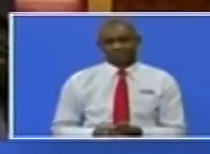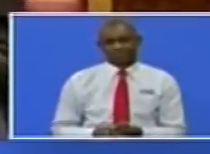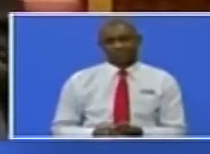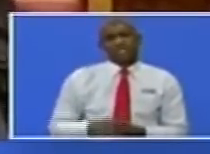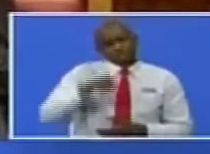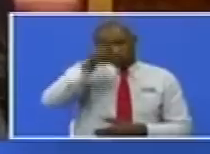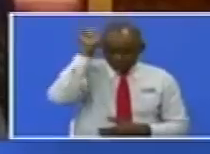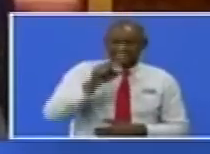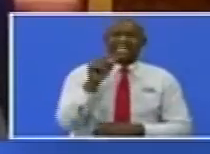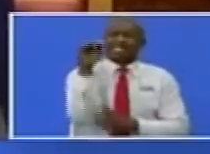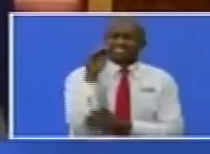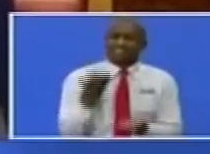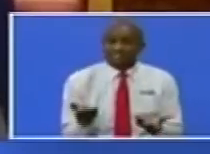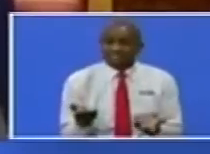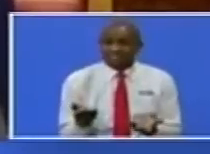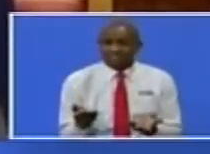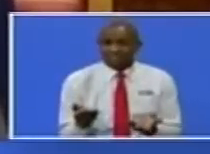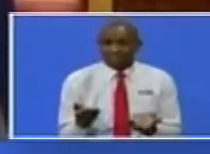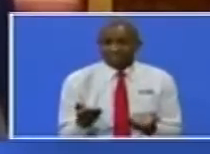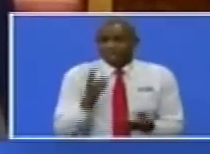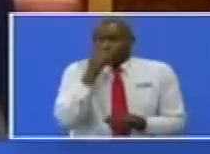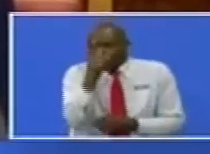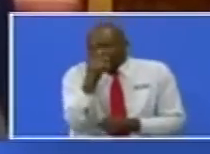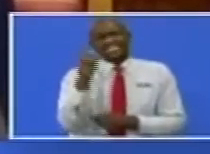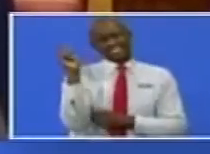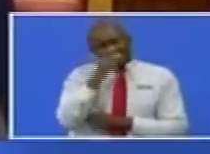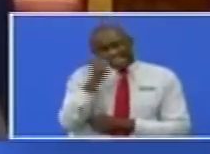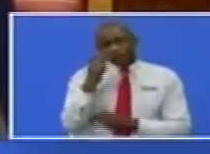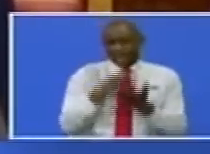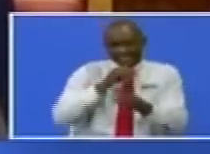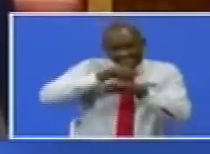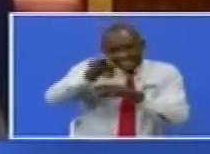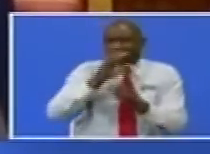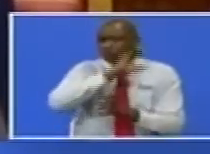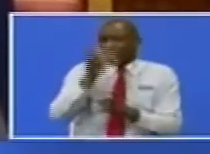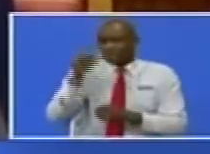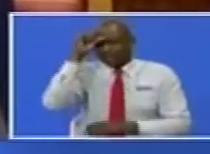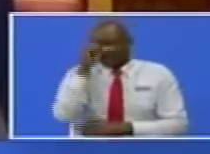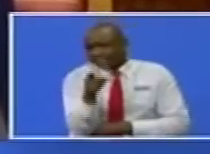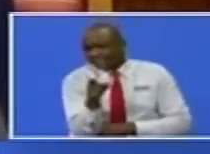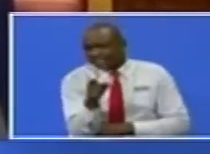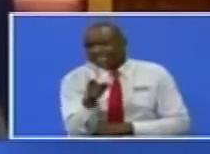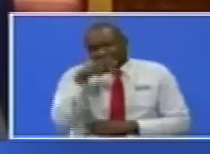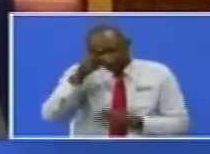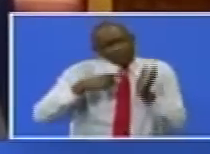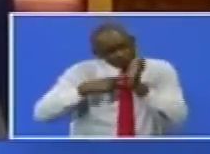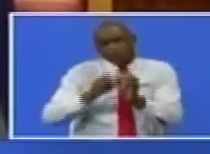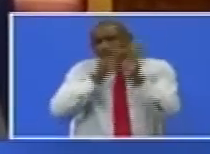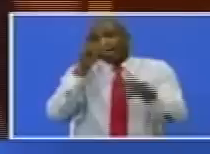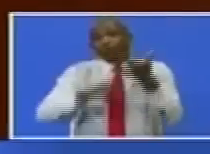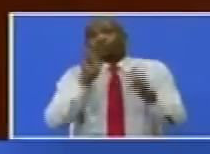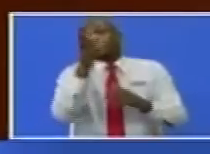You must ask, does the 1 trillion sent to county governments reflect in what you